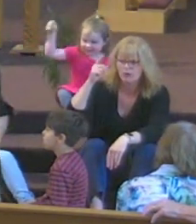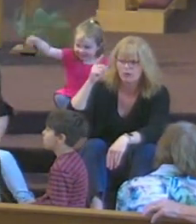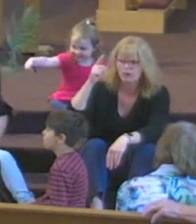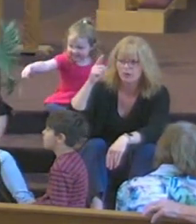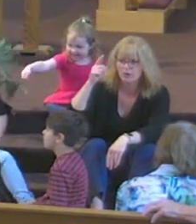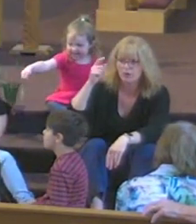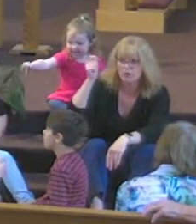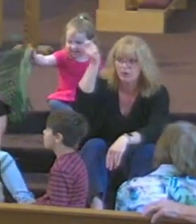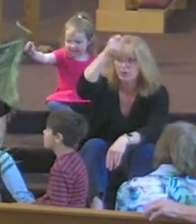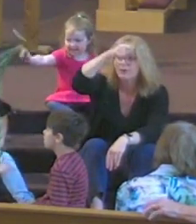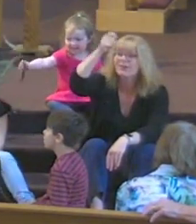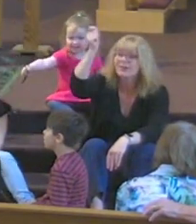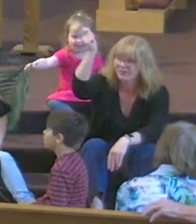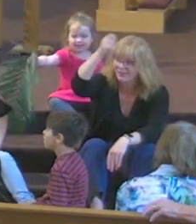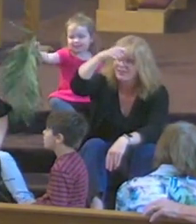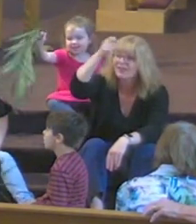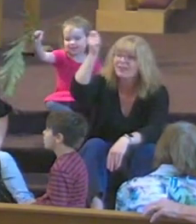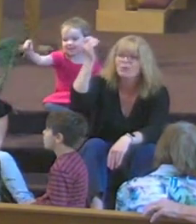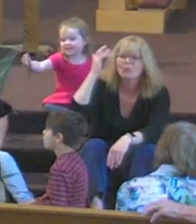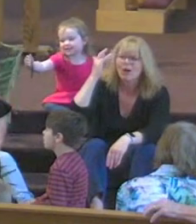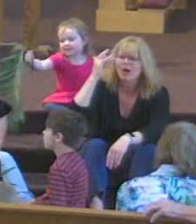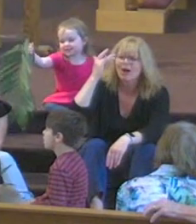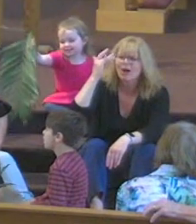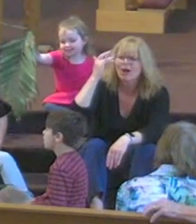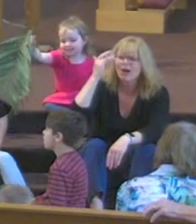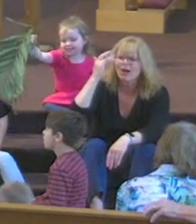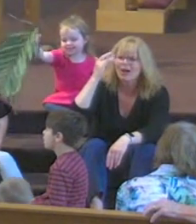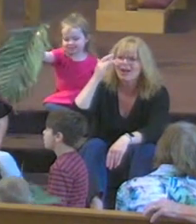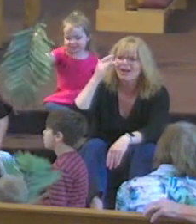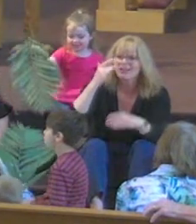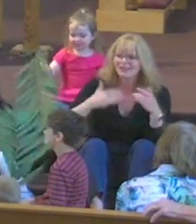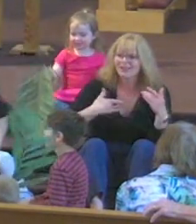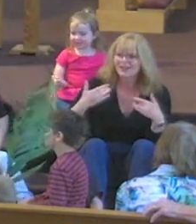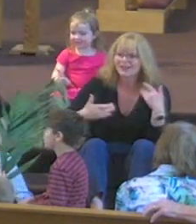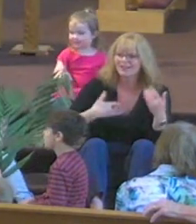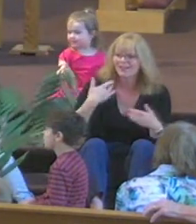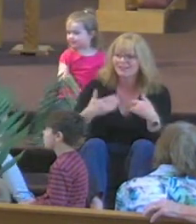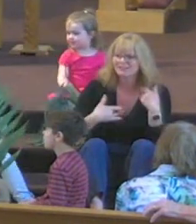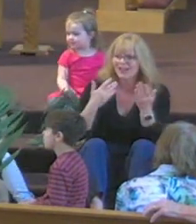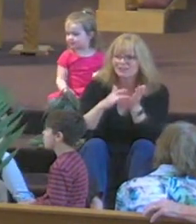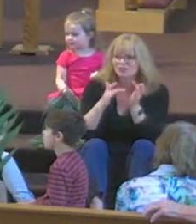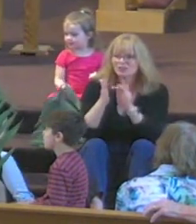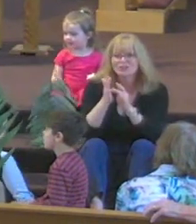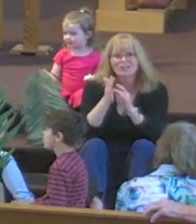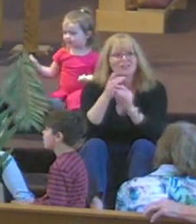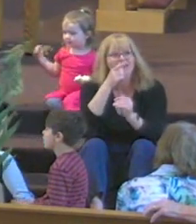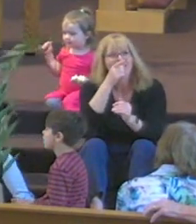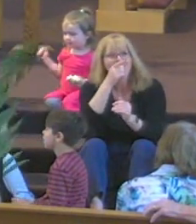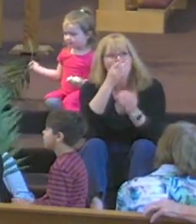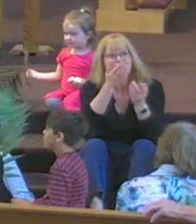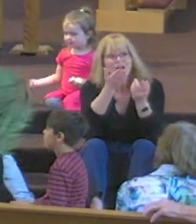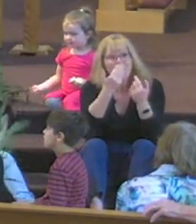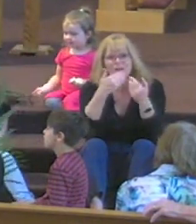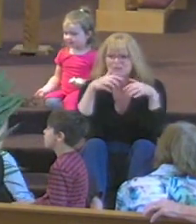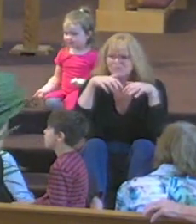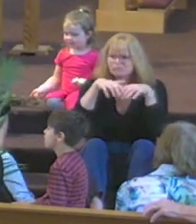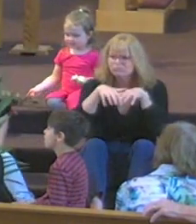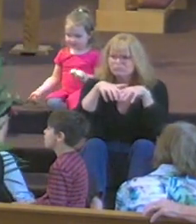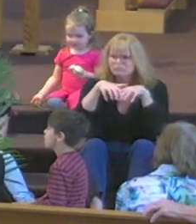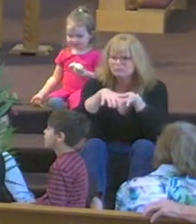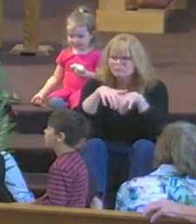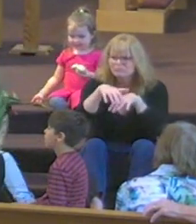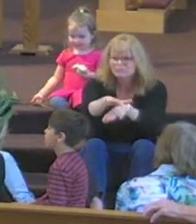So they can greet him. And that's what I want to talk about today. Palms. What does a palm tree or a palm leaf